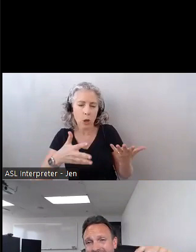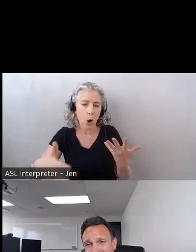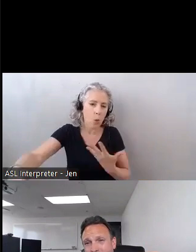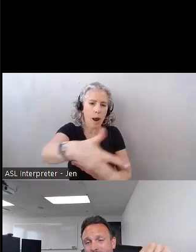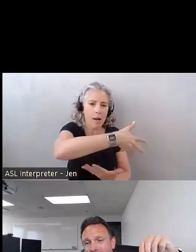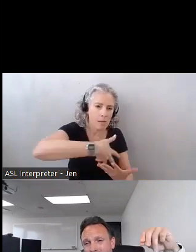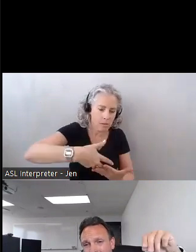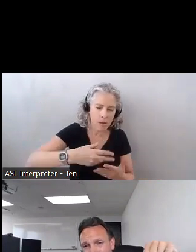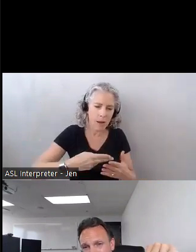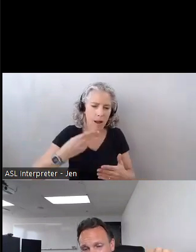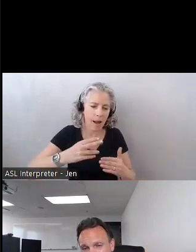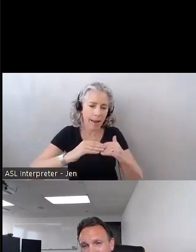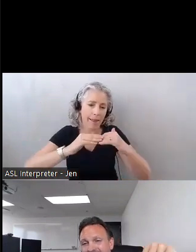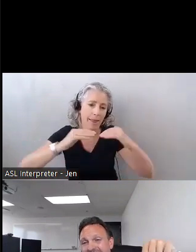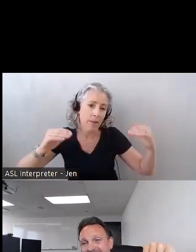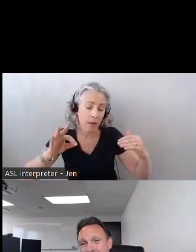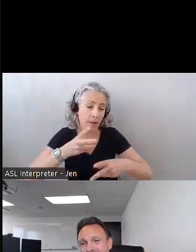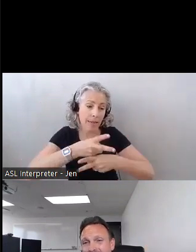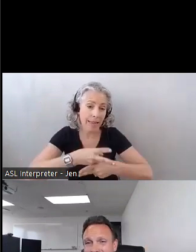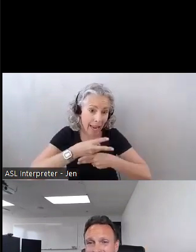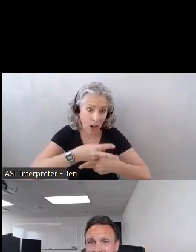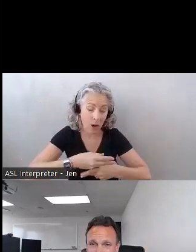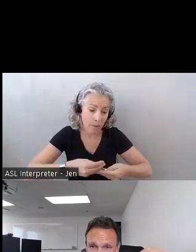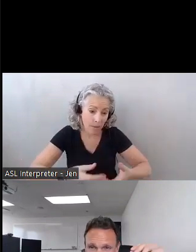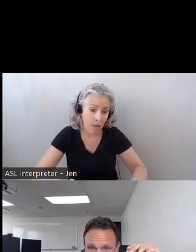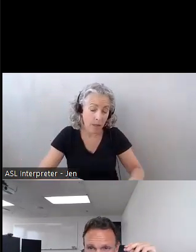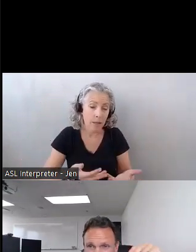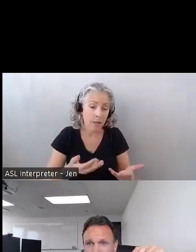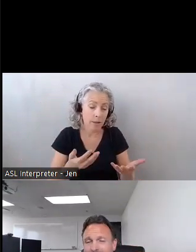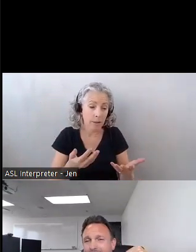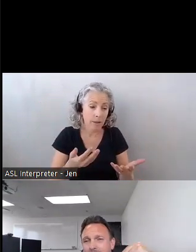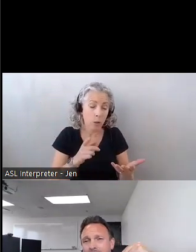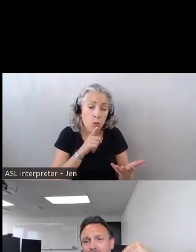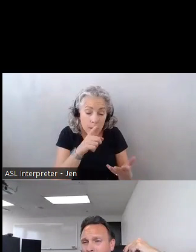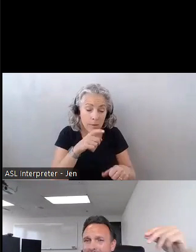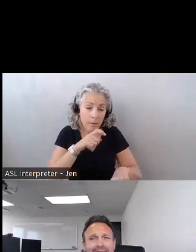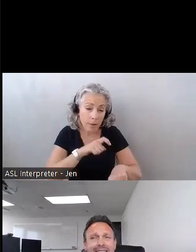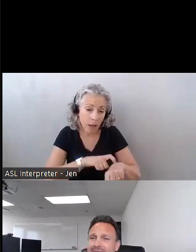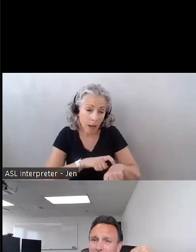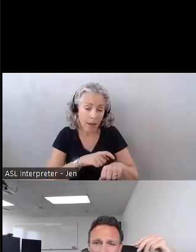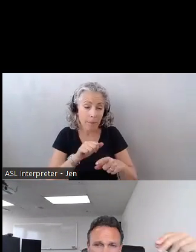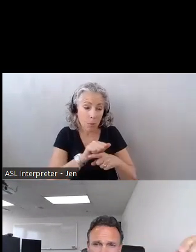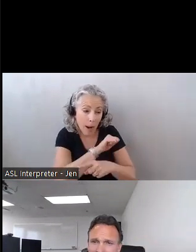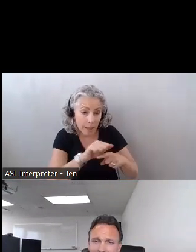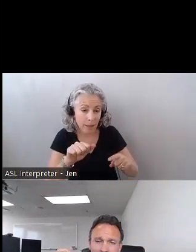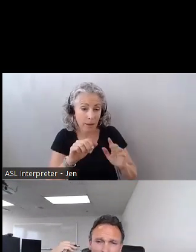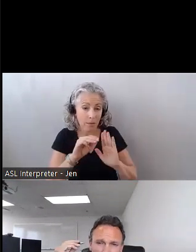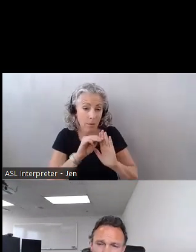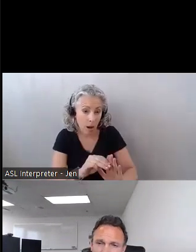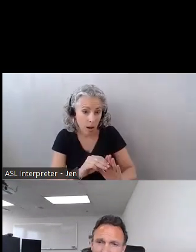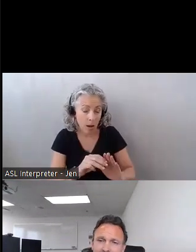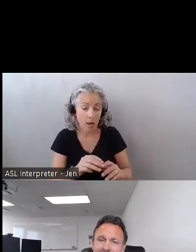high level of care, and provide this real-time practice and modeling